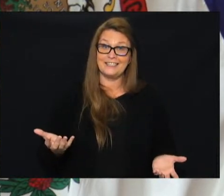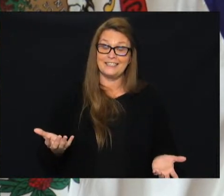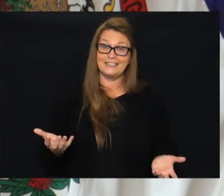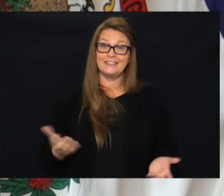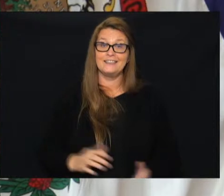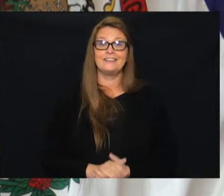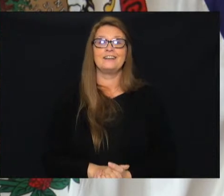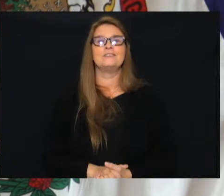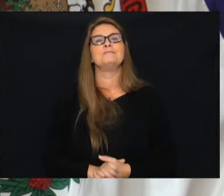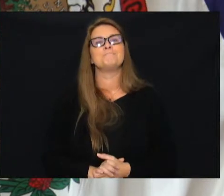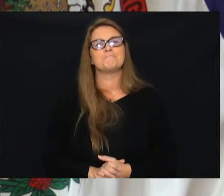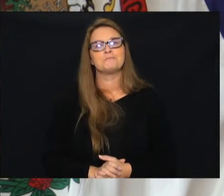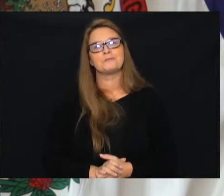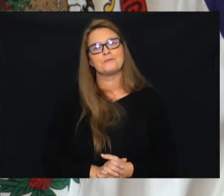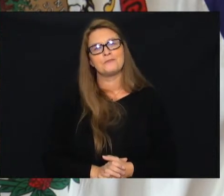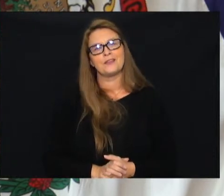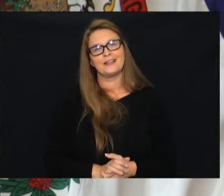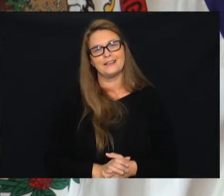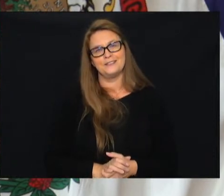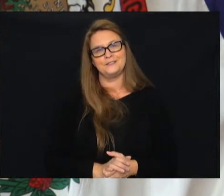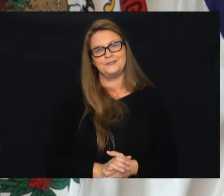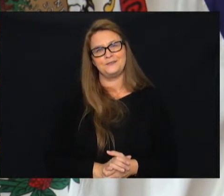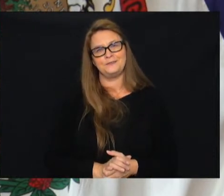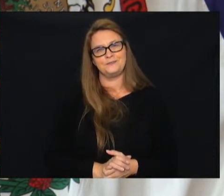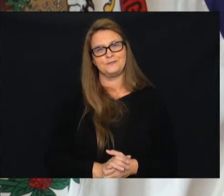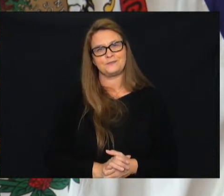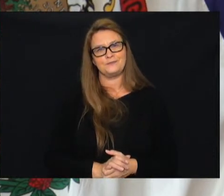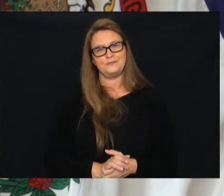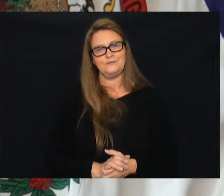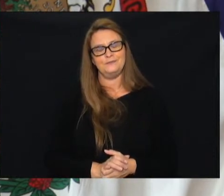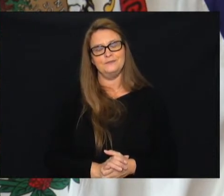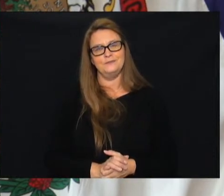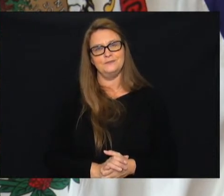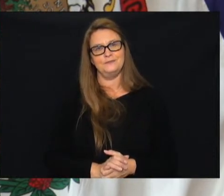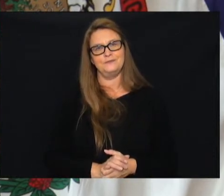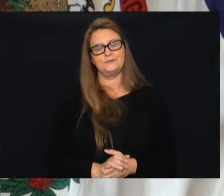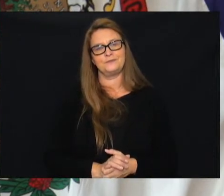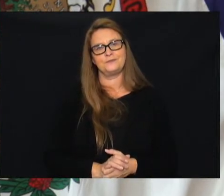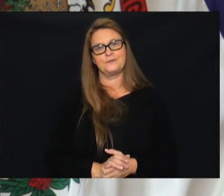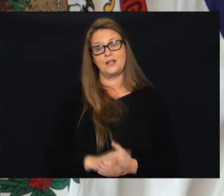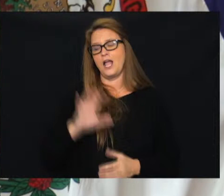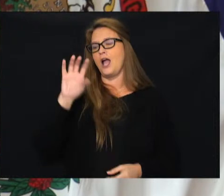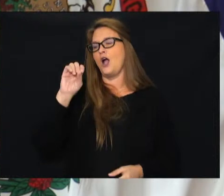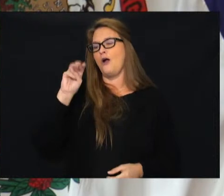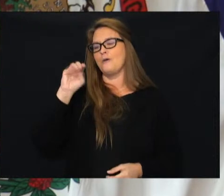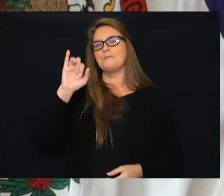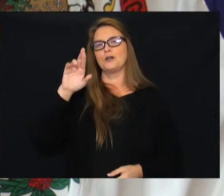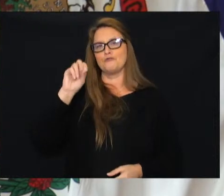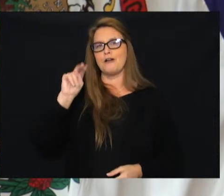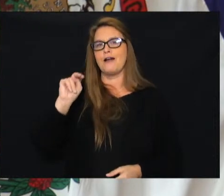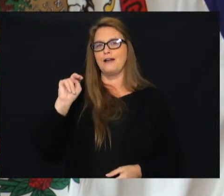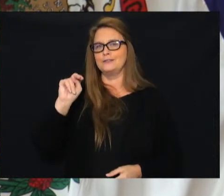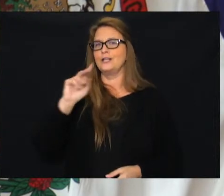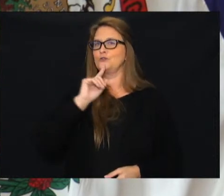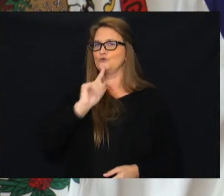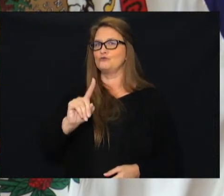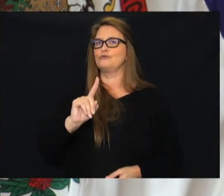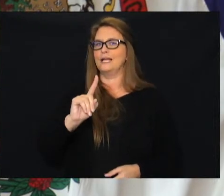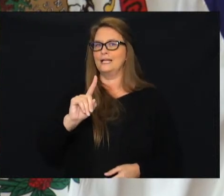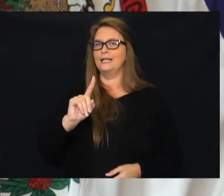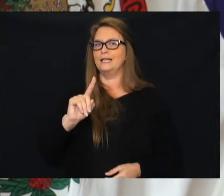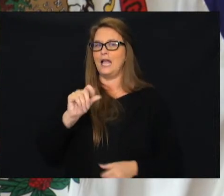enemy. So, without any question, this Omicron is all around all of